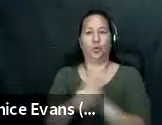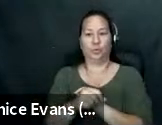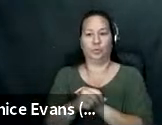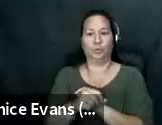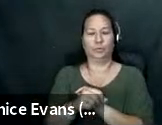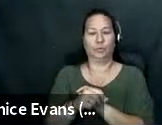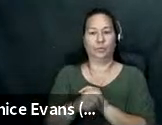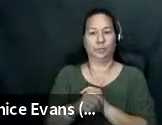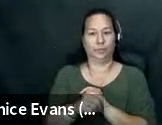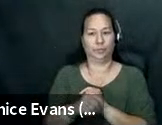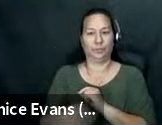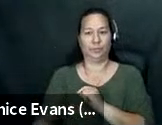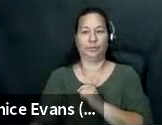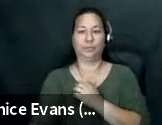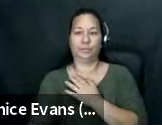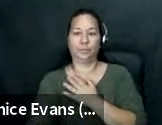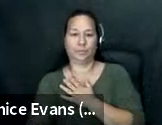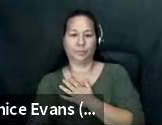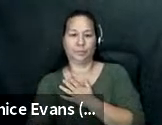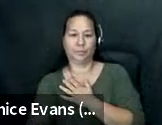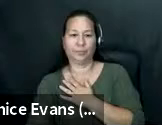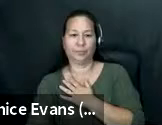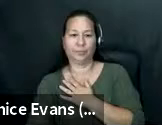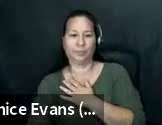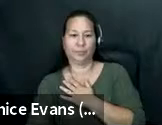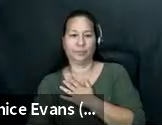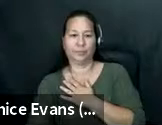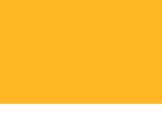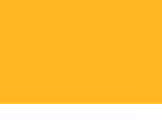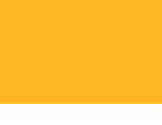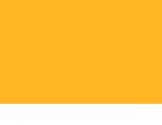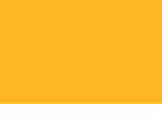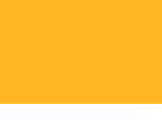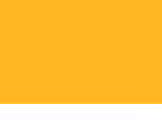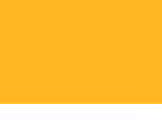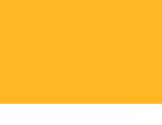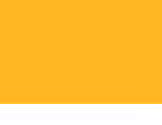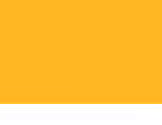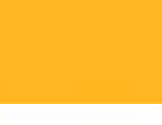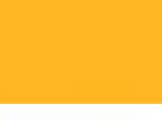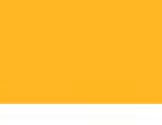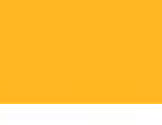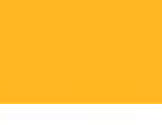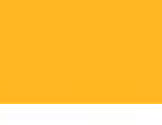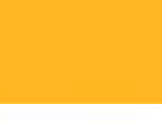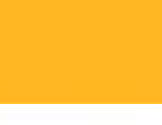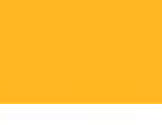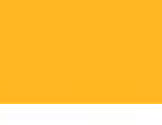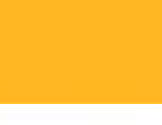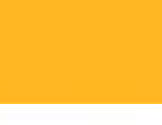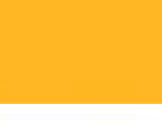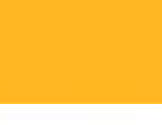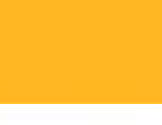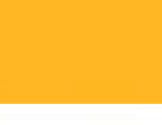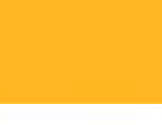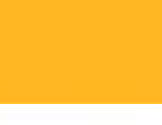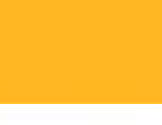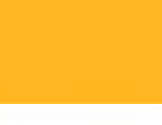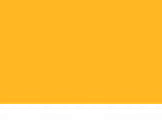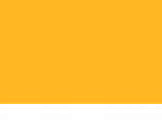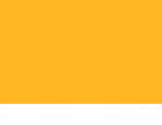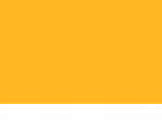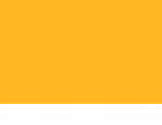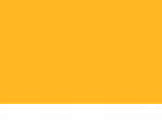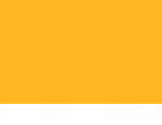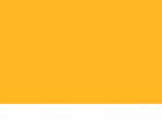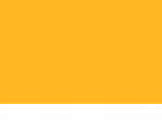And I think that the same questioner had a related ask or question about, are California employers required to accommodate for religious